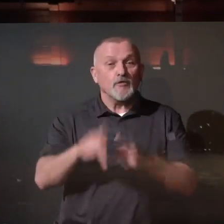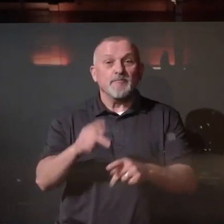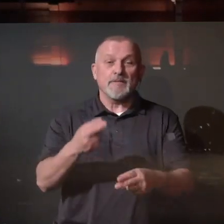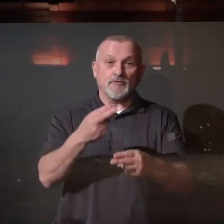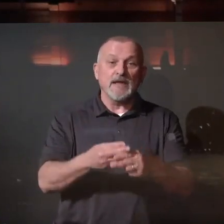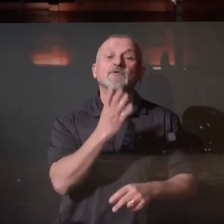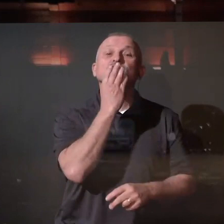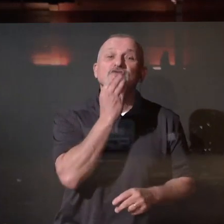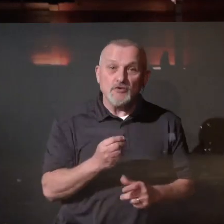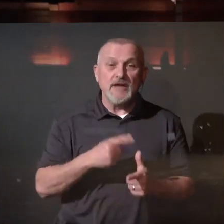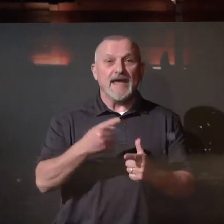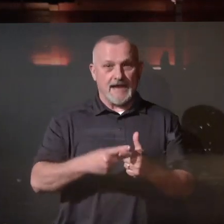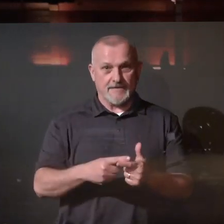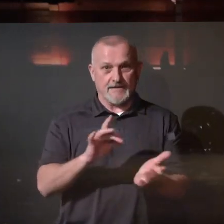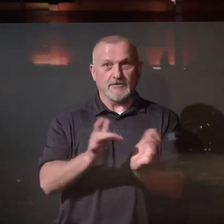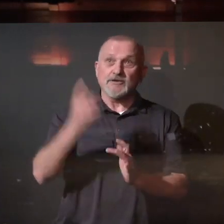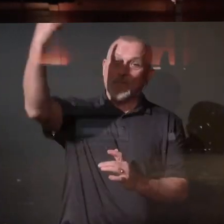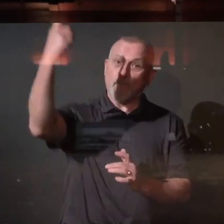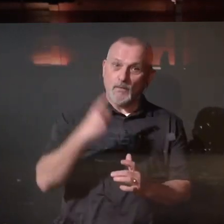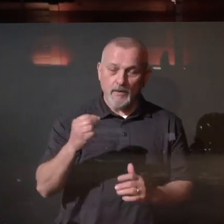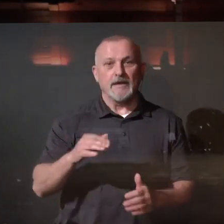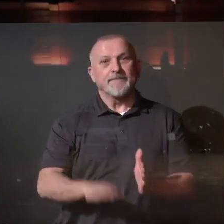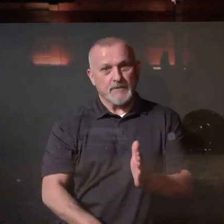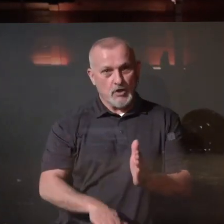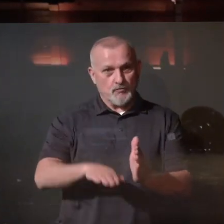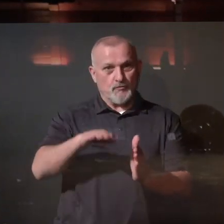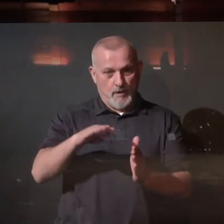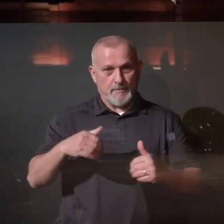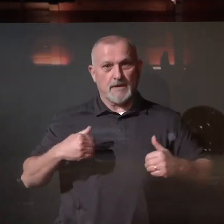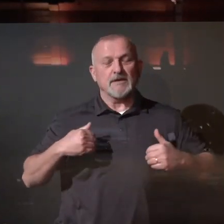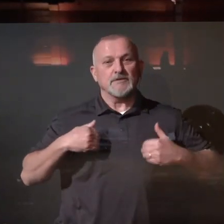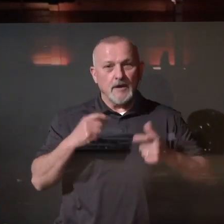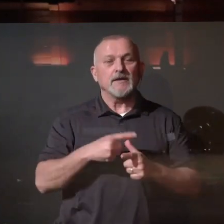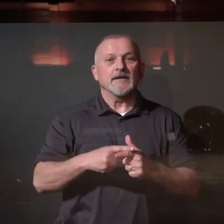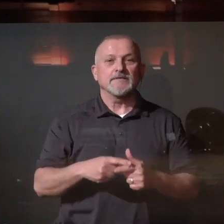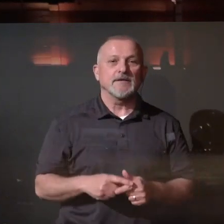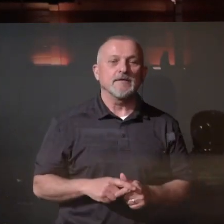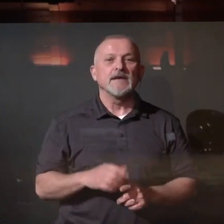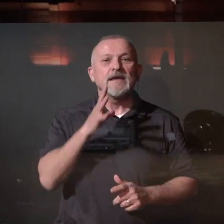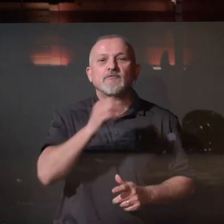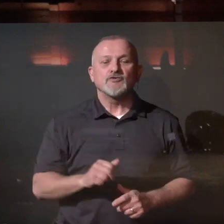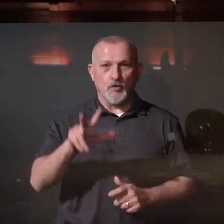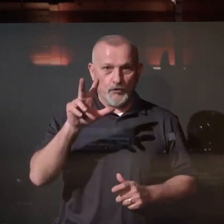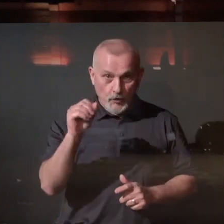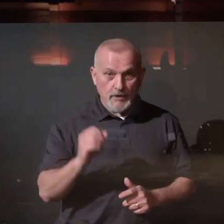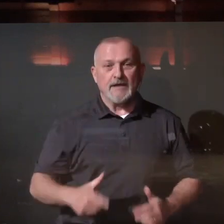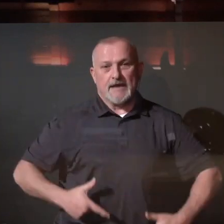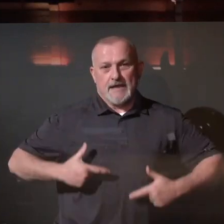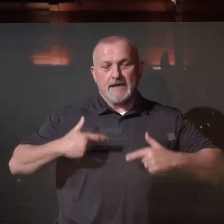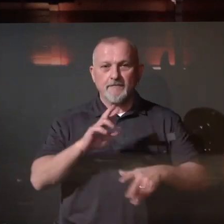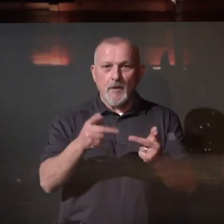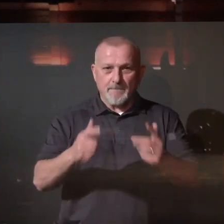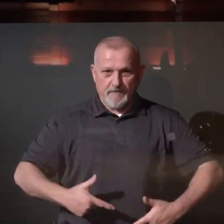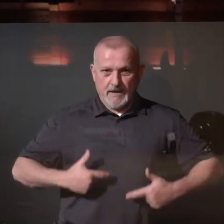Jesus rose. He lived his life. He grew up as a young man to 30, and then he went into ministry and lived a perfect life.